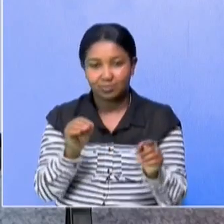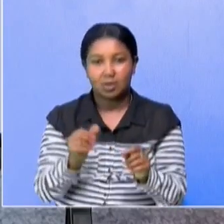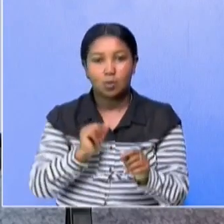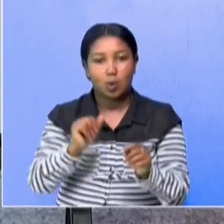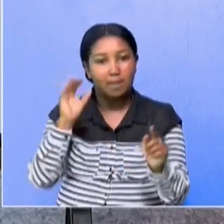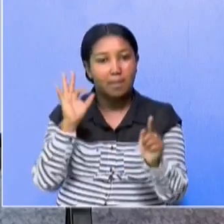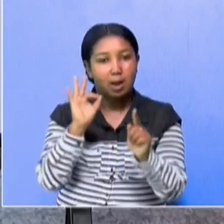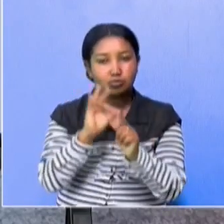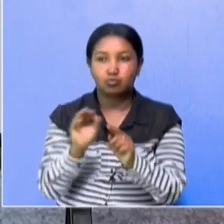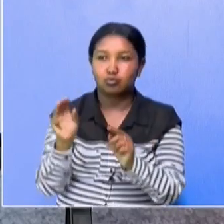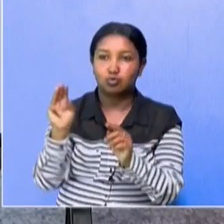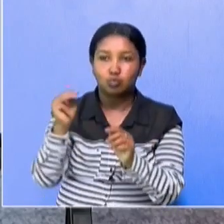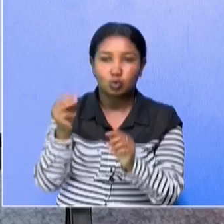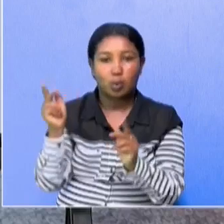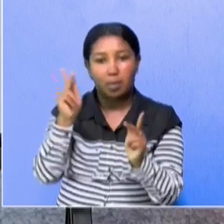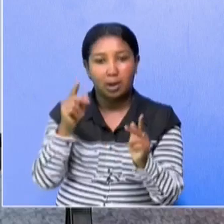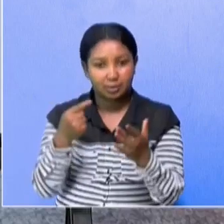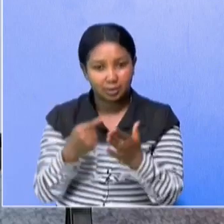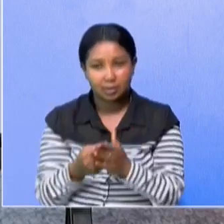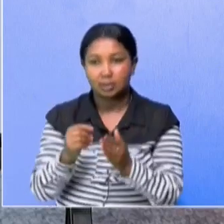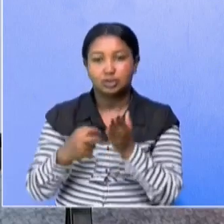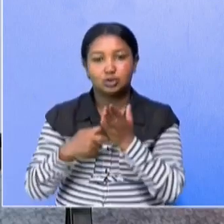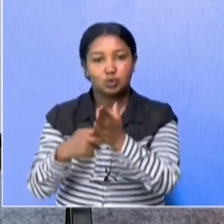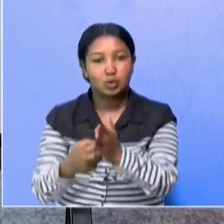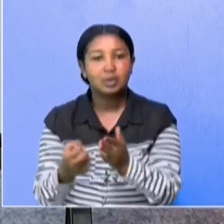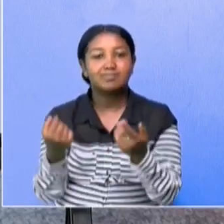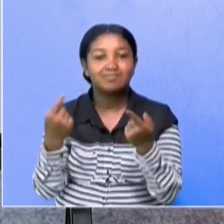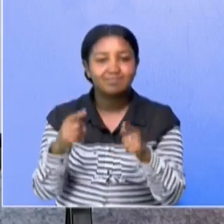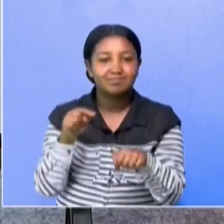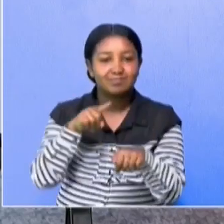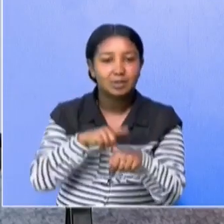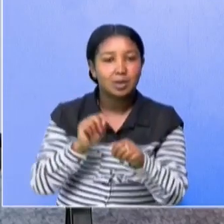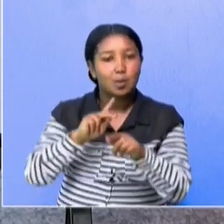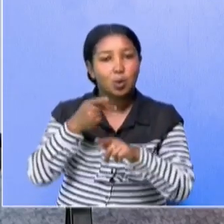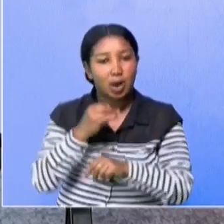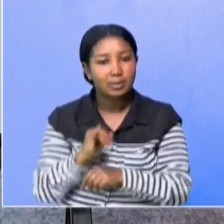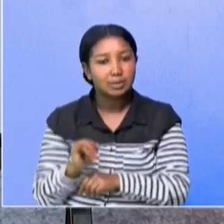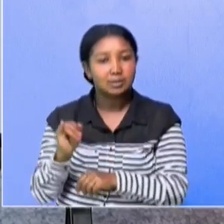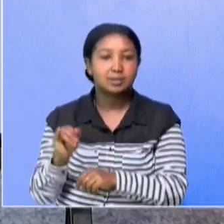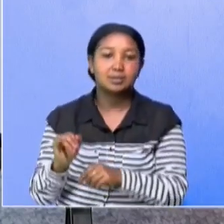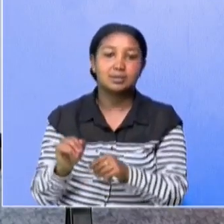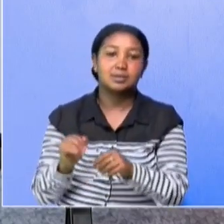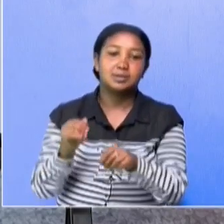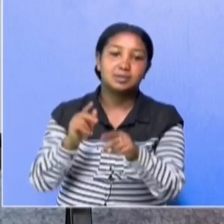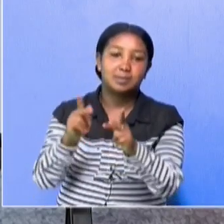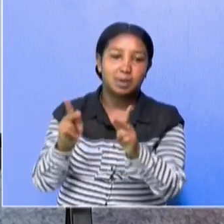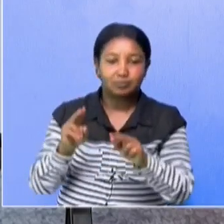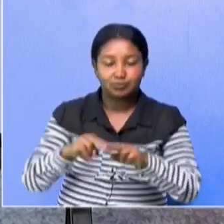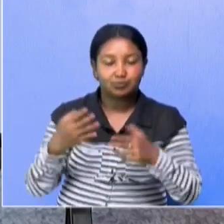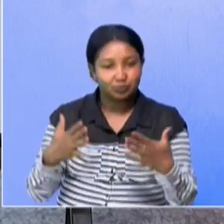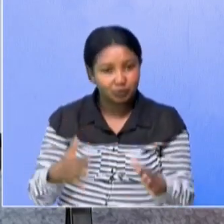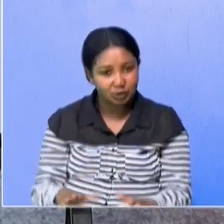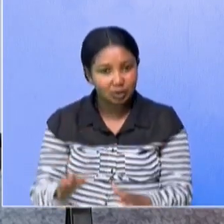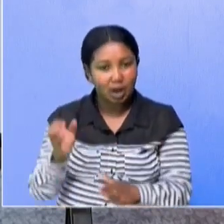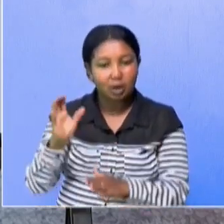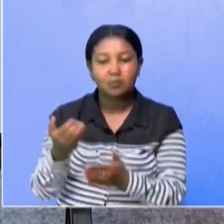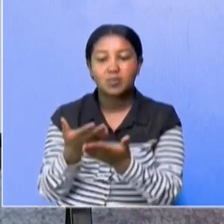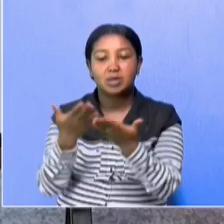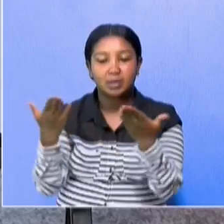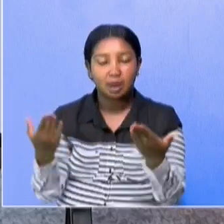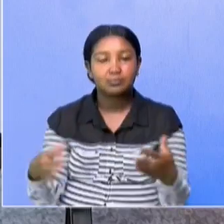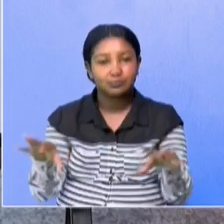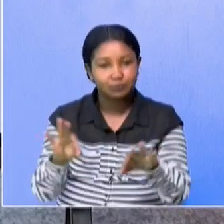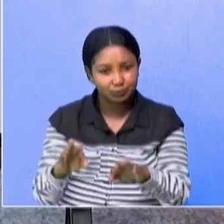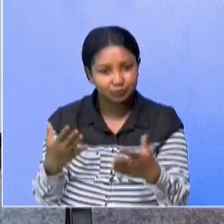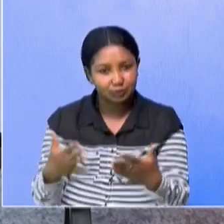to visit the park. This is our journey, begin at 6 p.m. The program is there, and the place is already stated there. The kind of materials, what we need